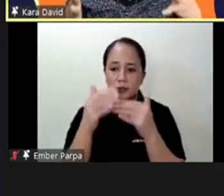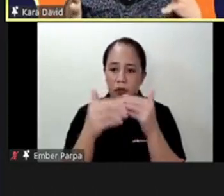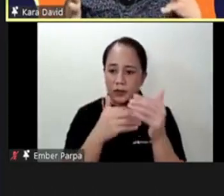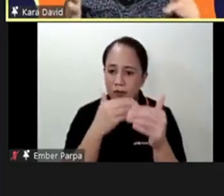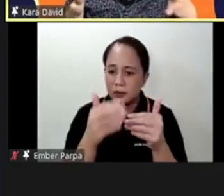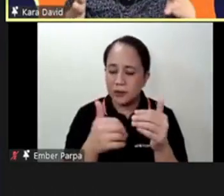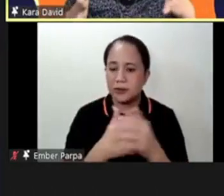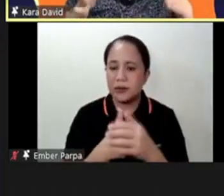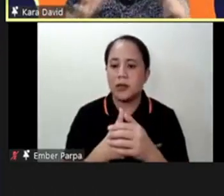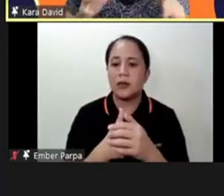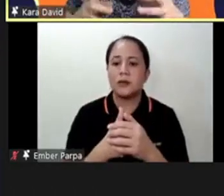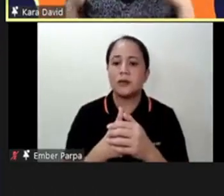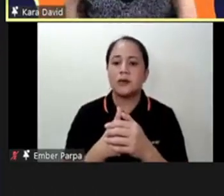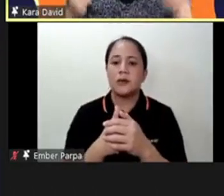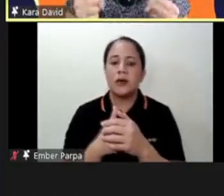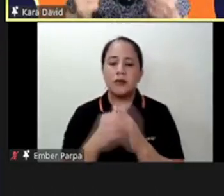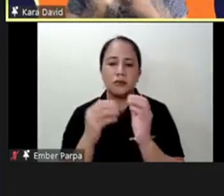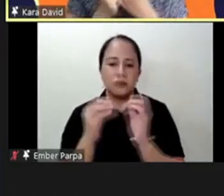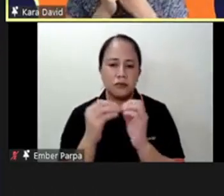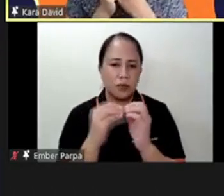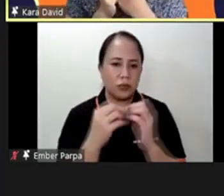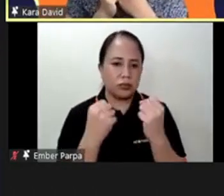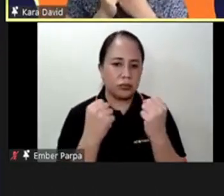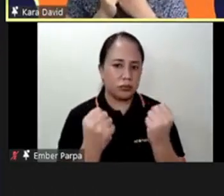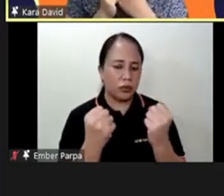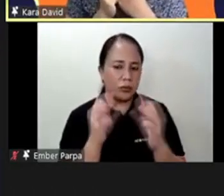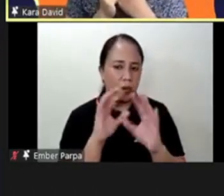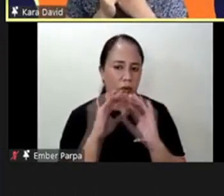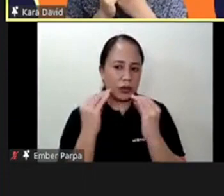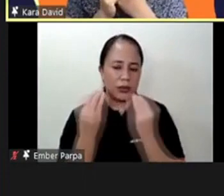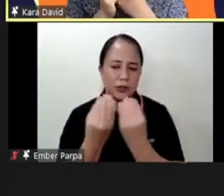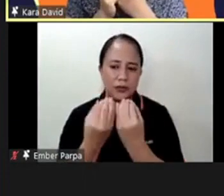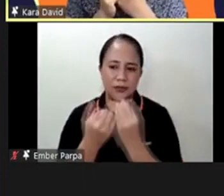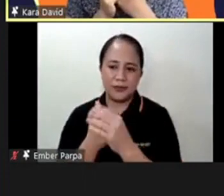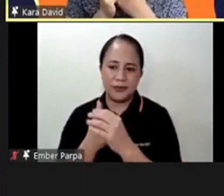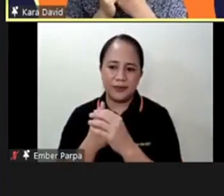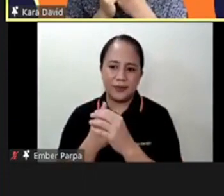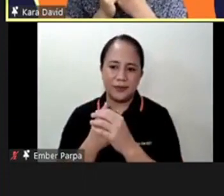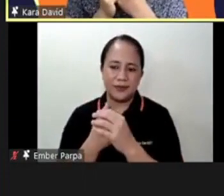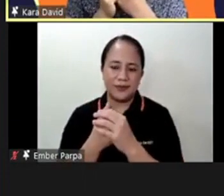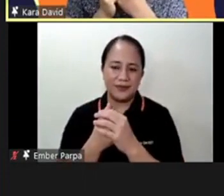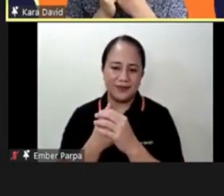protocols para mas maging matatag pa yung mga organizations natin.